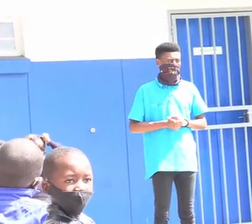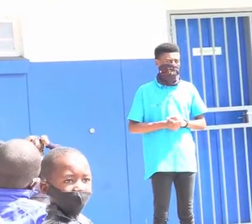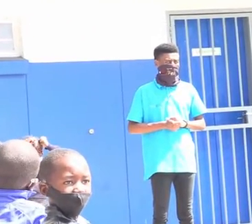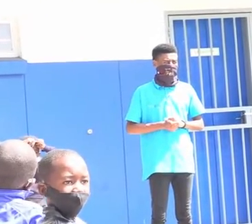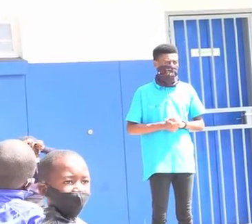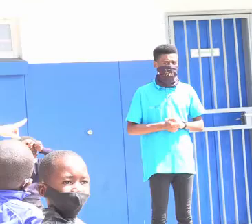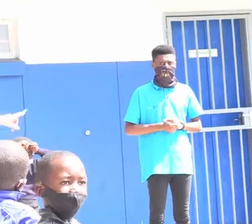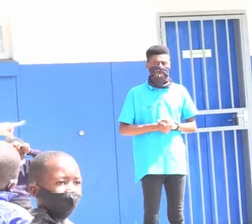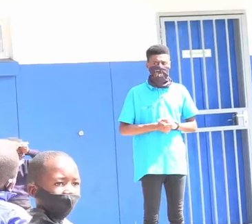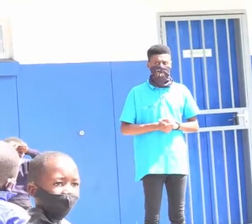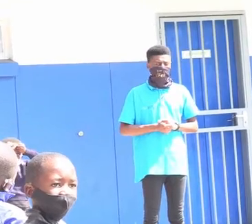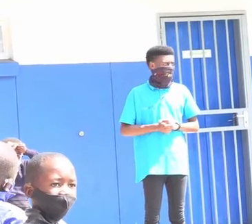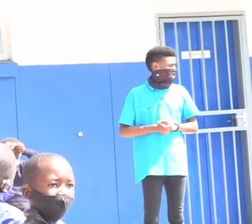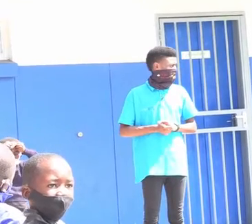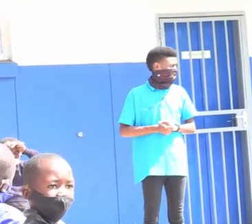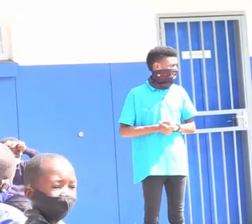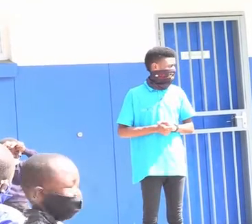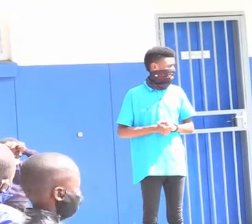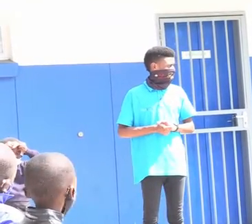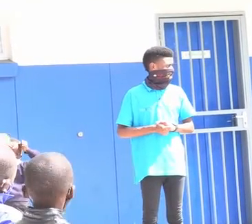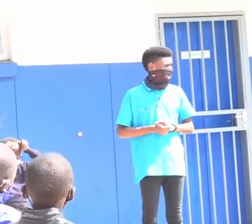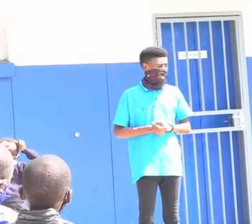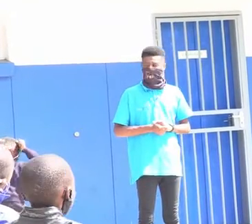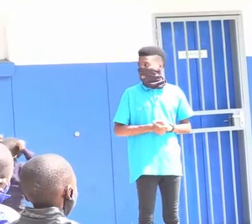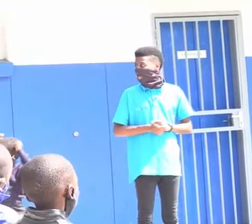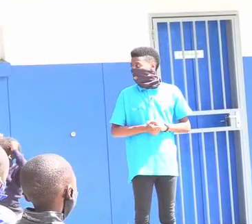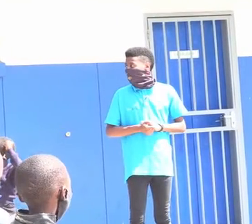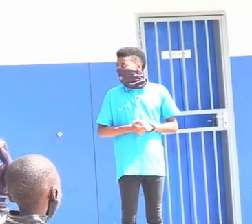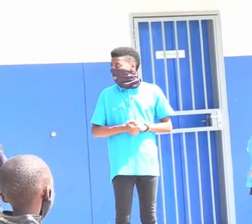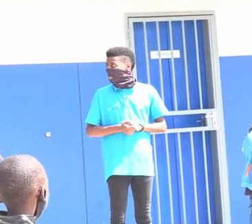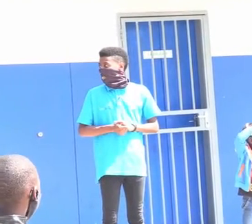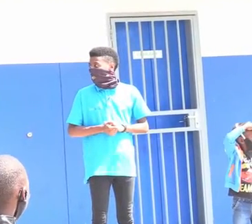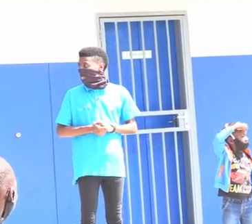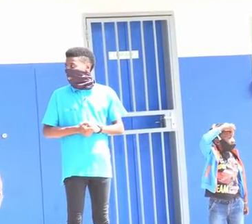Do you need help? Can you come help him? Yeah.